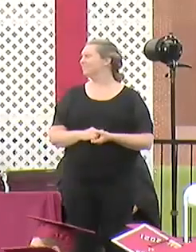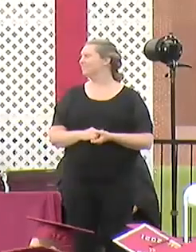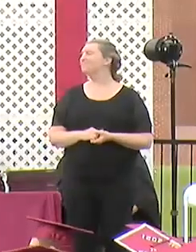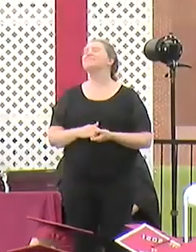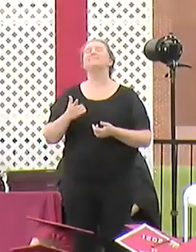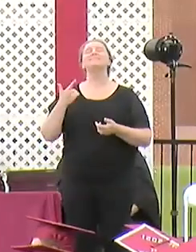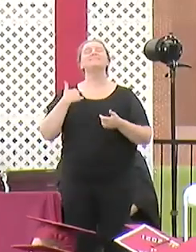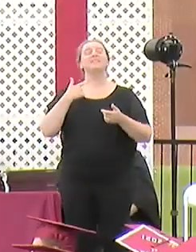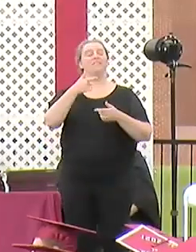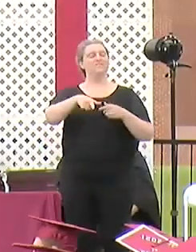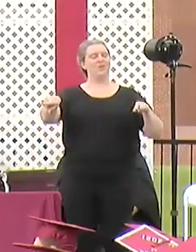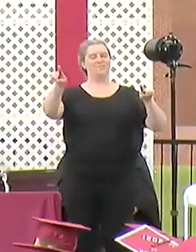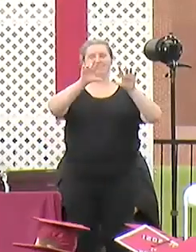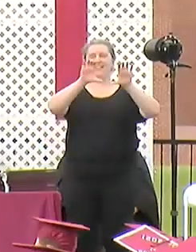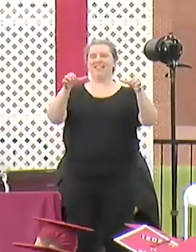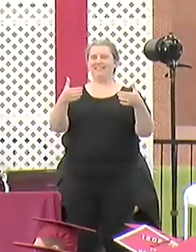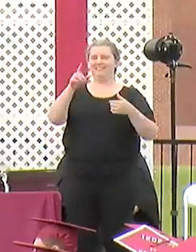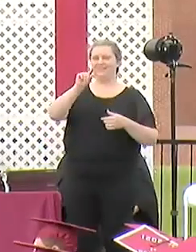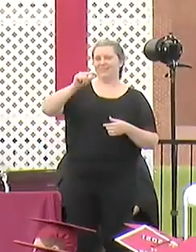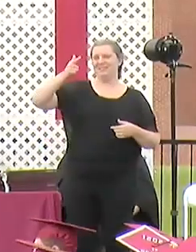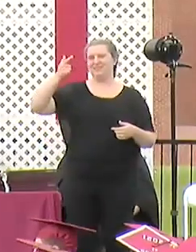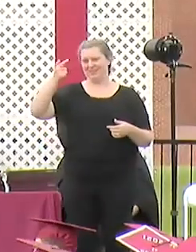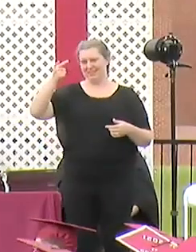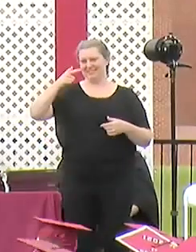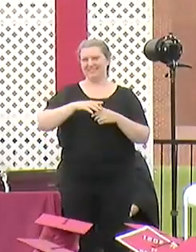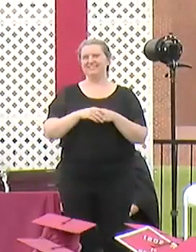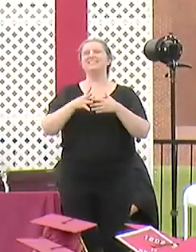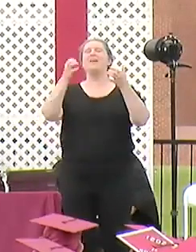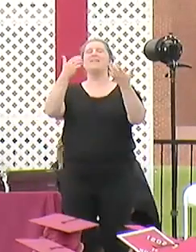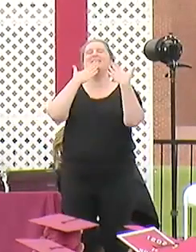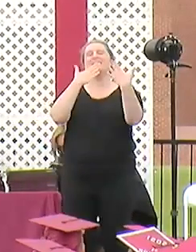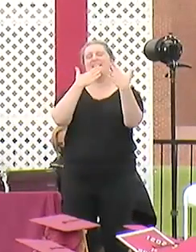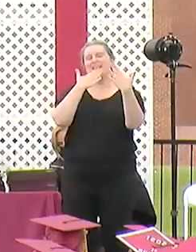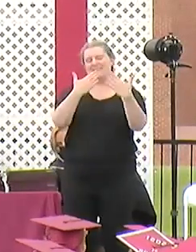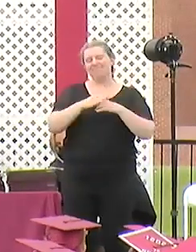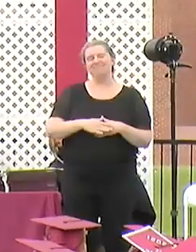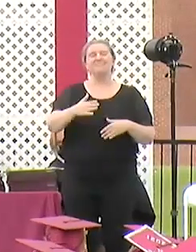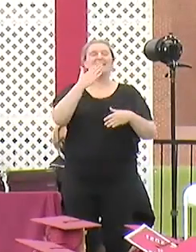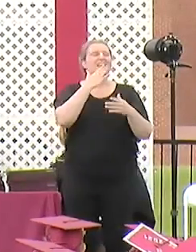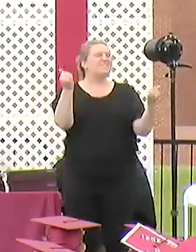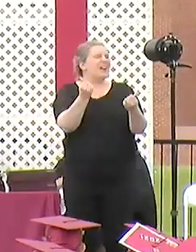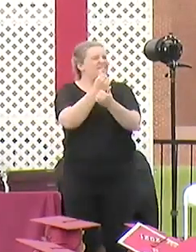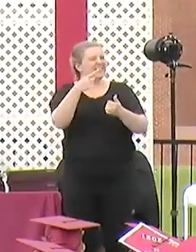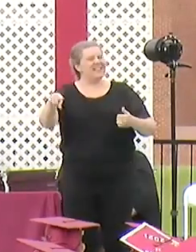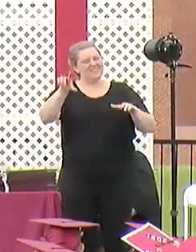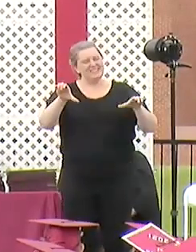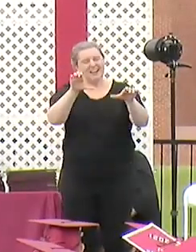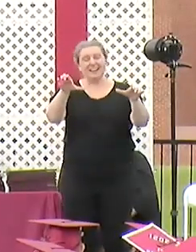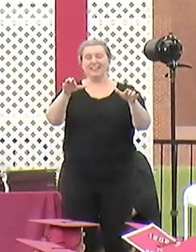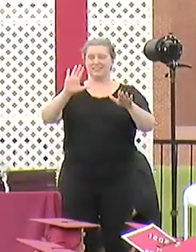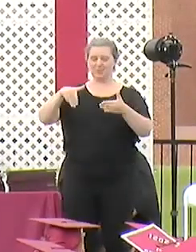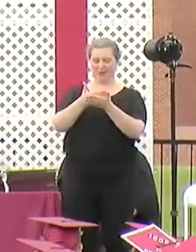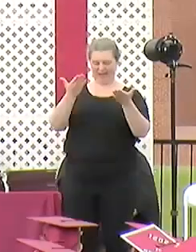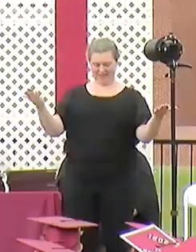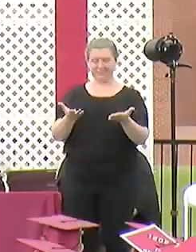On behalf of the Granby Memorial High School class of 2021, I would like to thank you. Thank you for everything you have done to help us get here